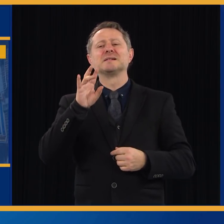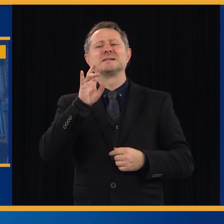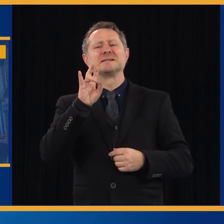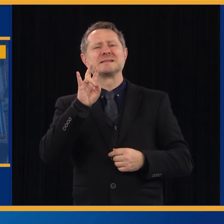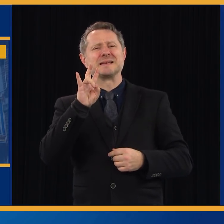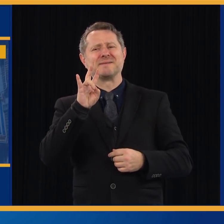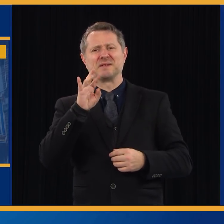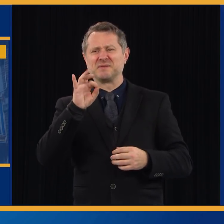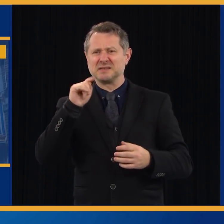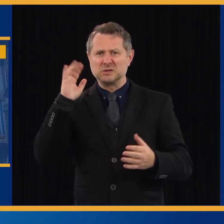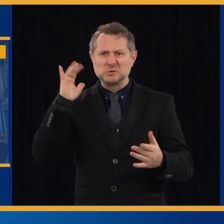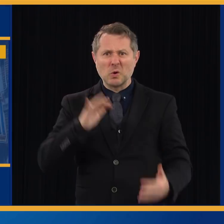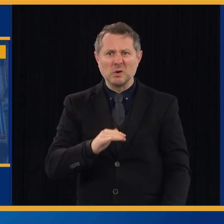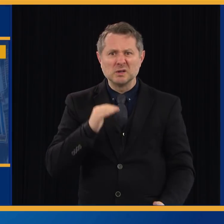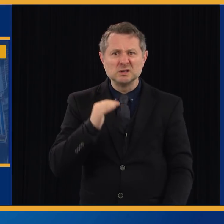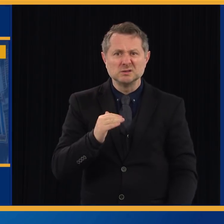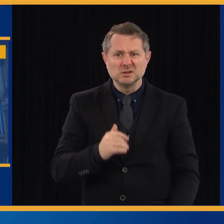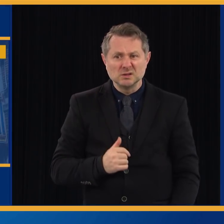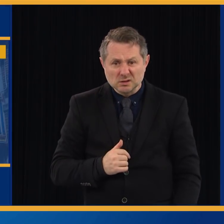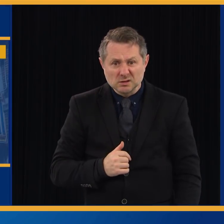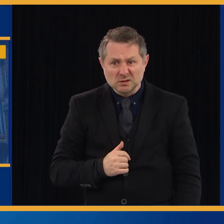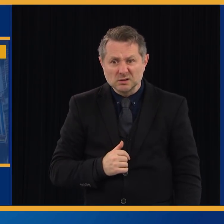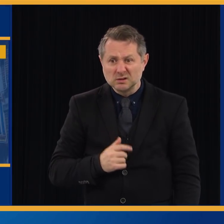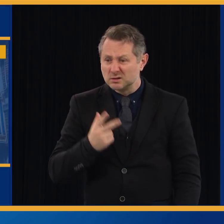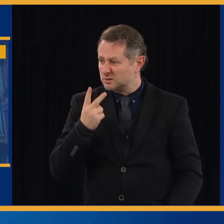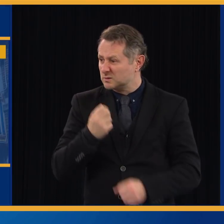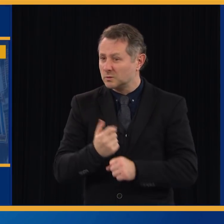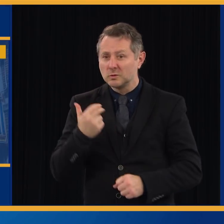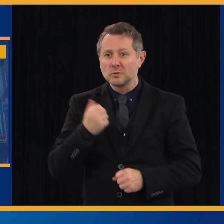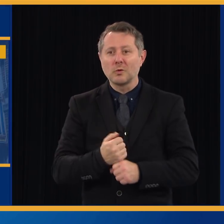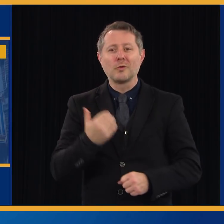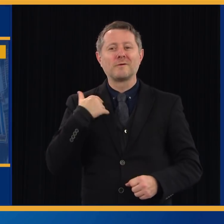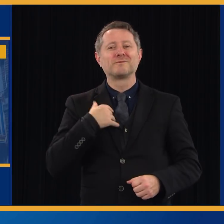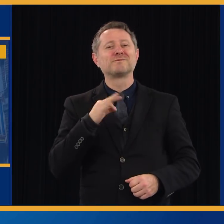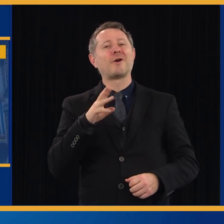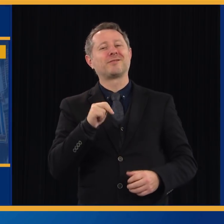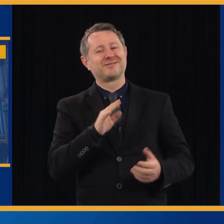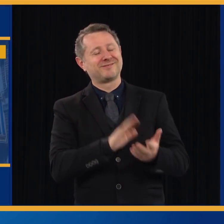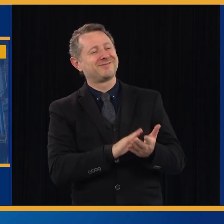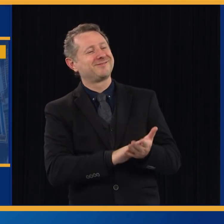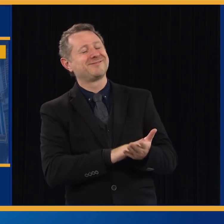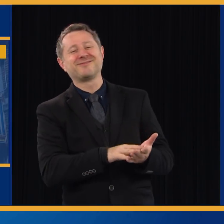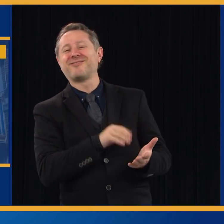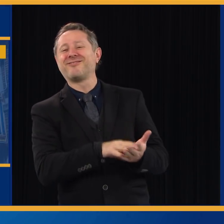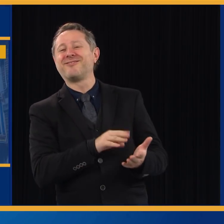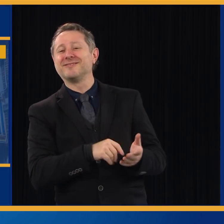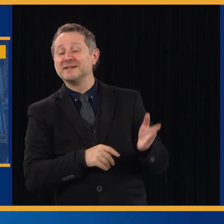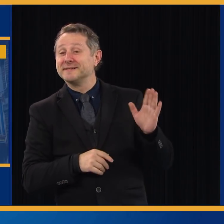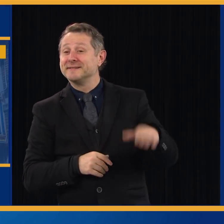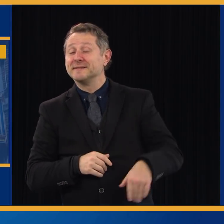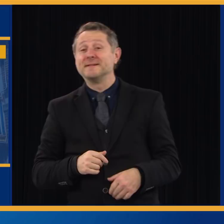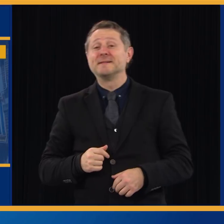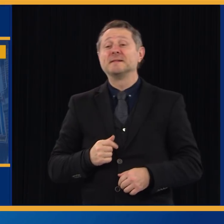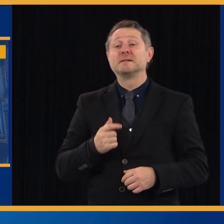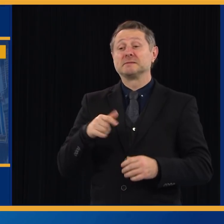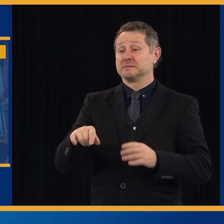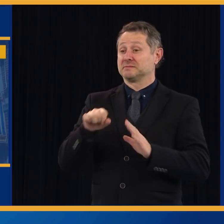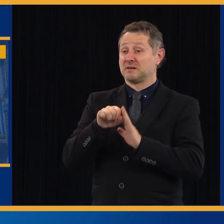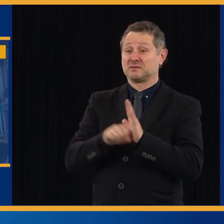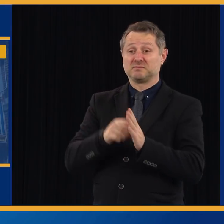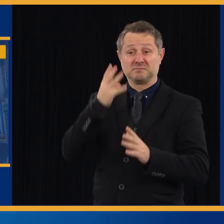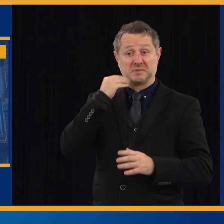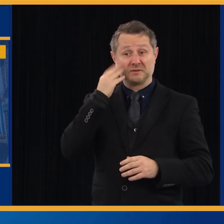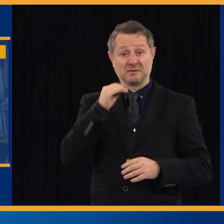that. The state, we went through 9/11, which was a crushing experience, but we learned from that,